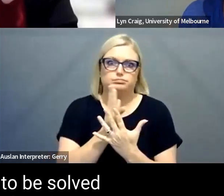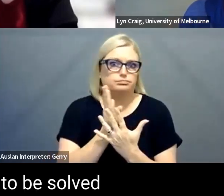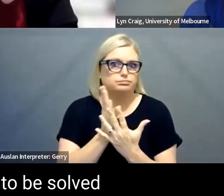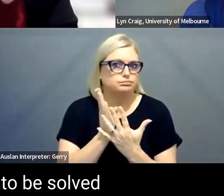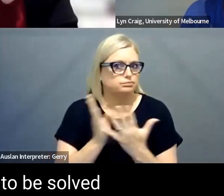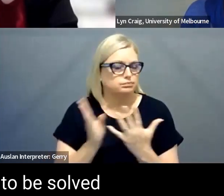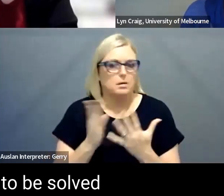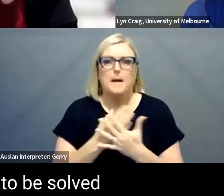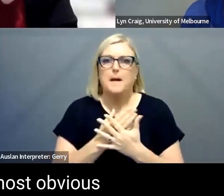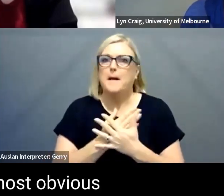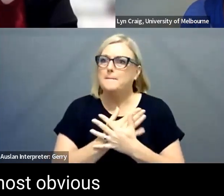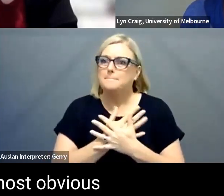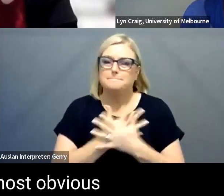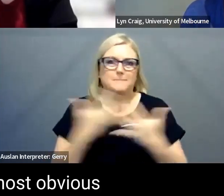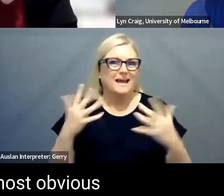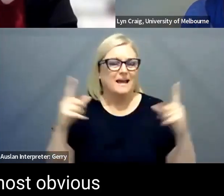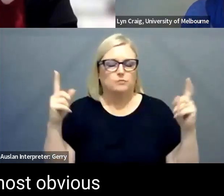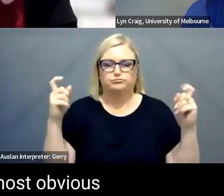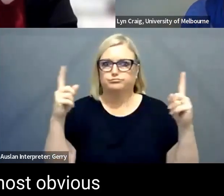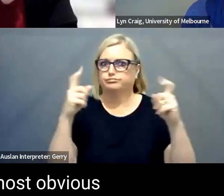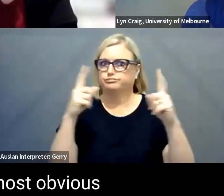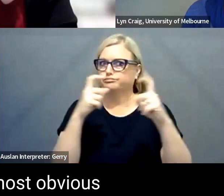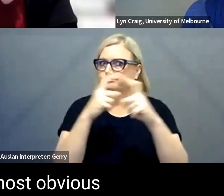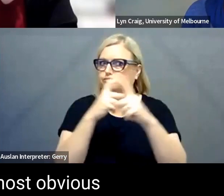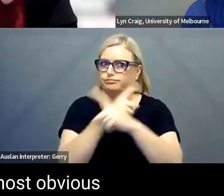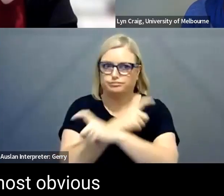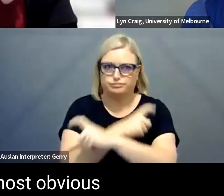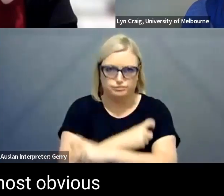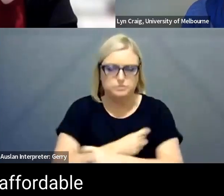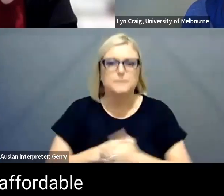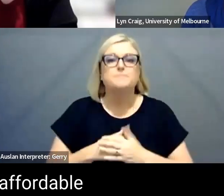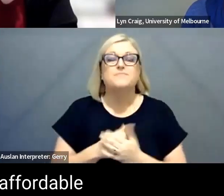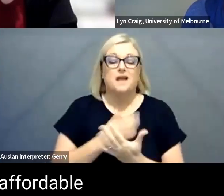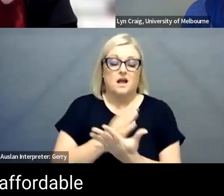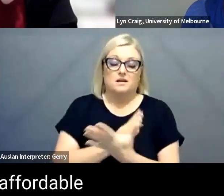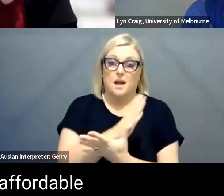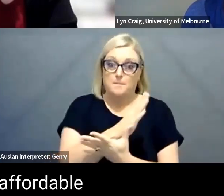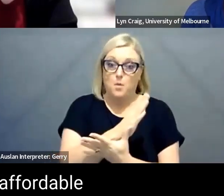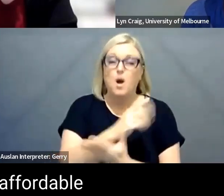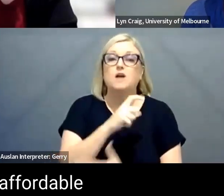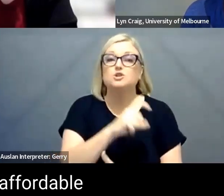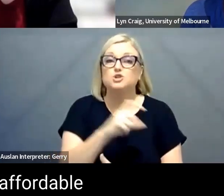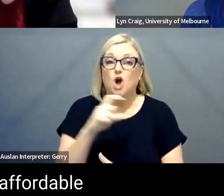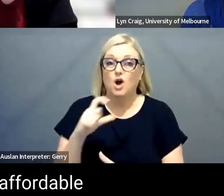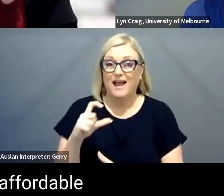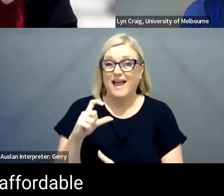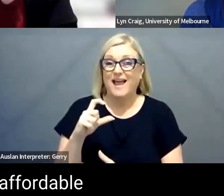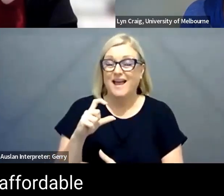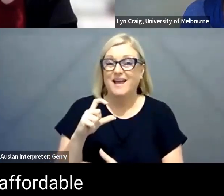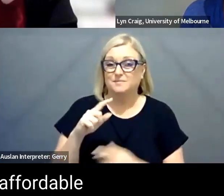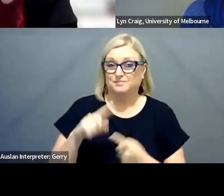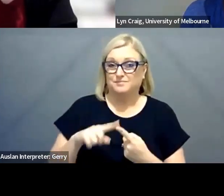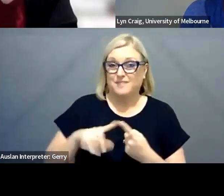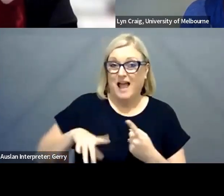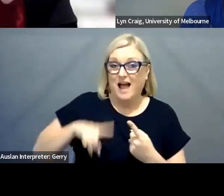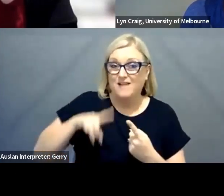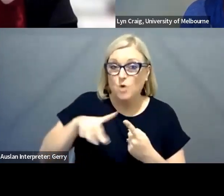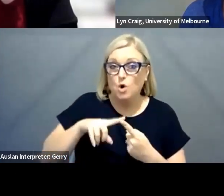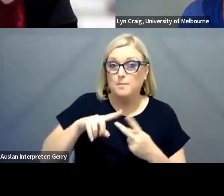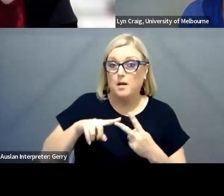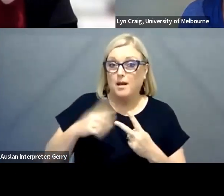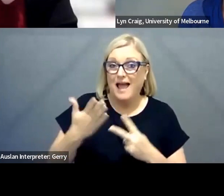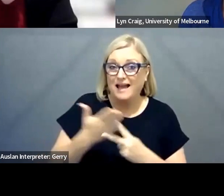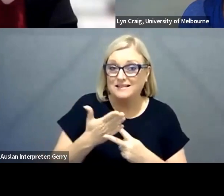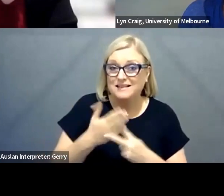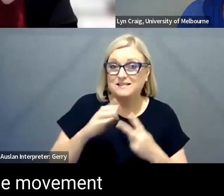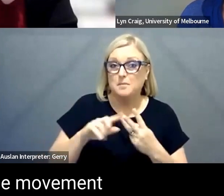from lots of angles. And so the most obvious is childcare should be affordable and accessible and flexible. And